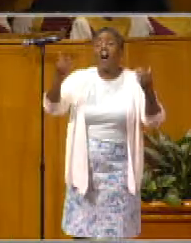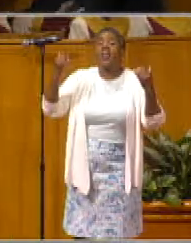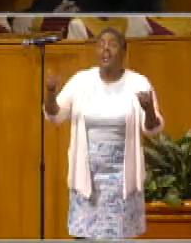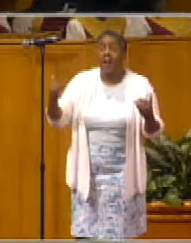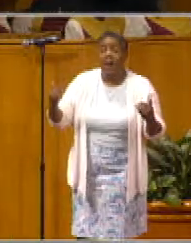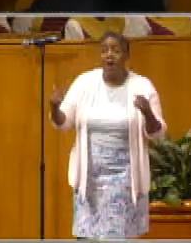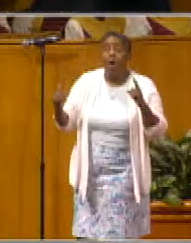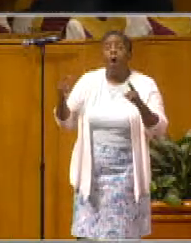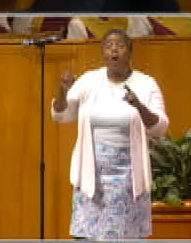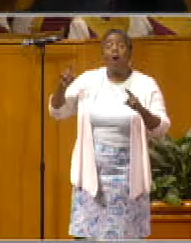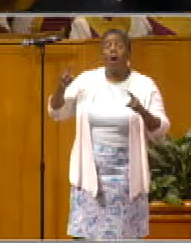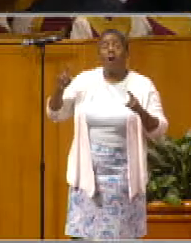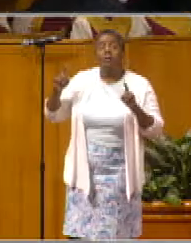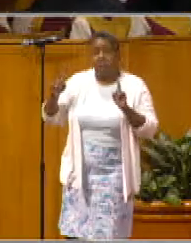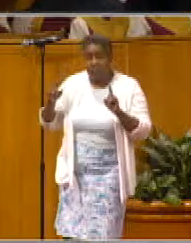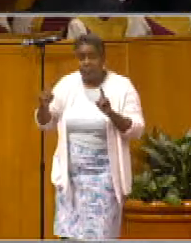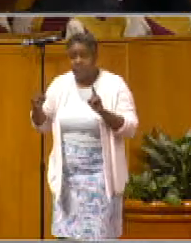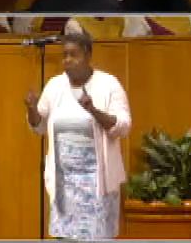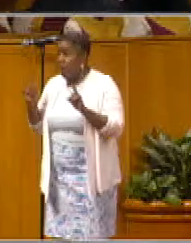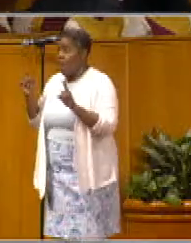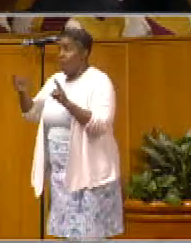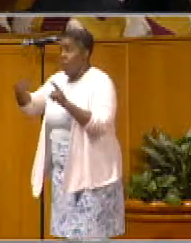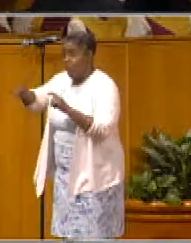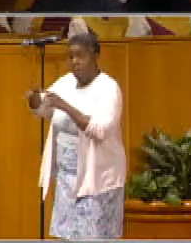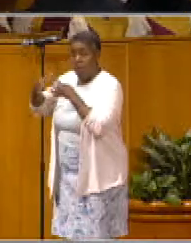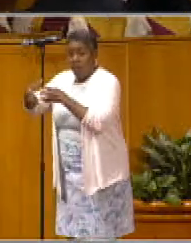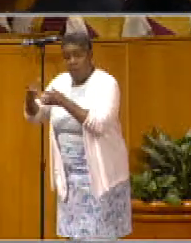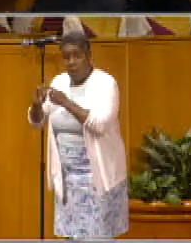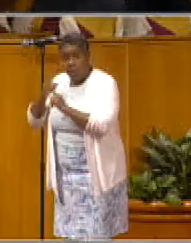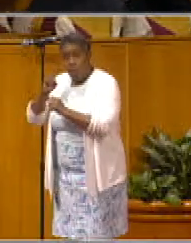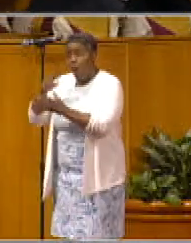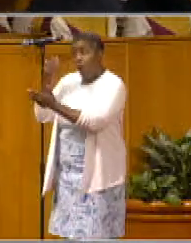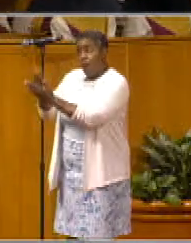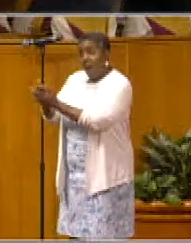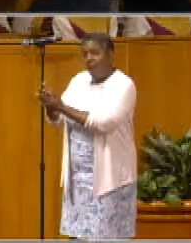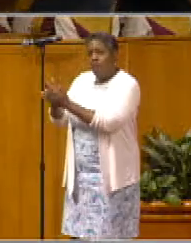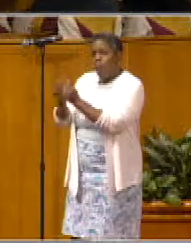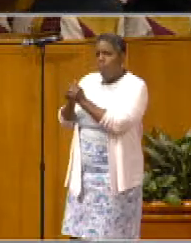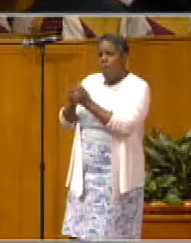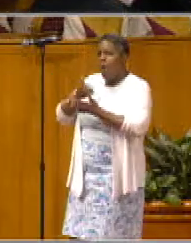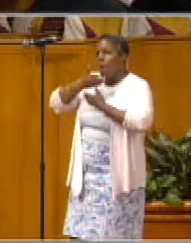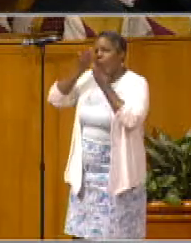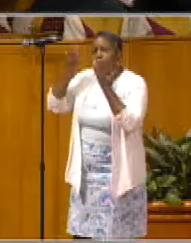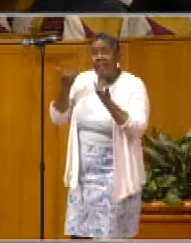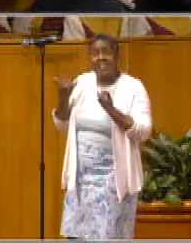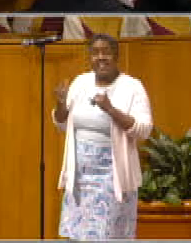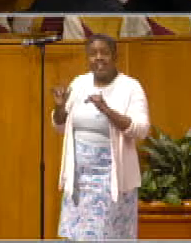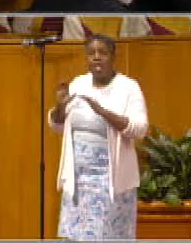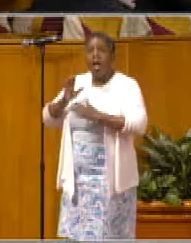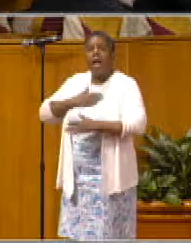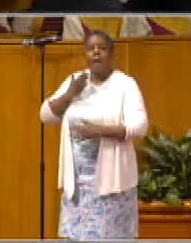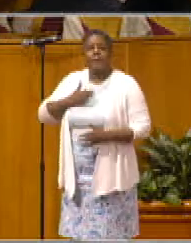Now, the only people who can make it with nothing and still be happy